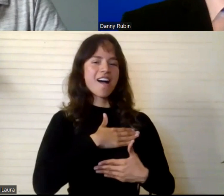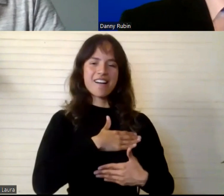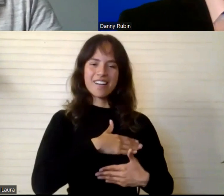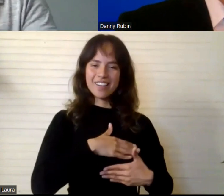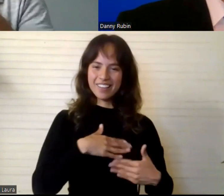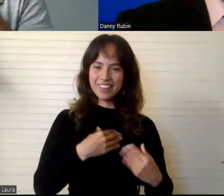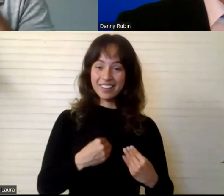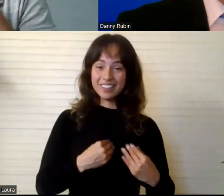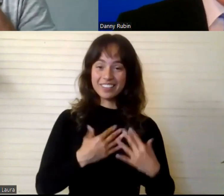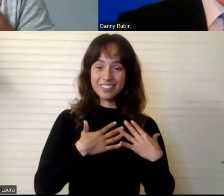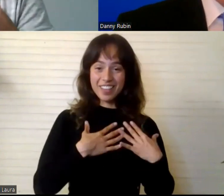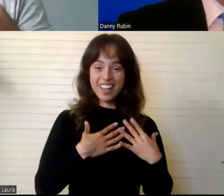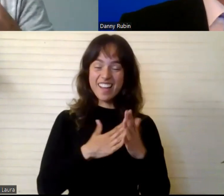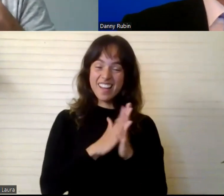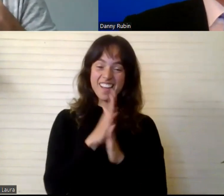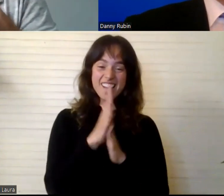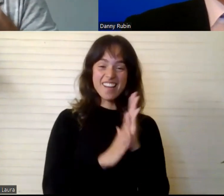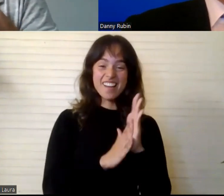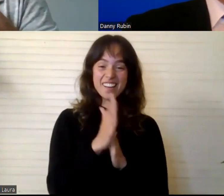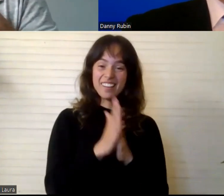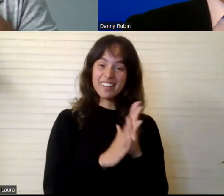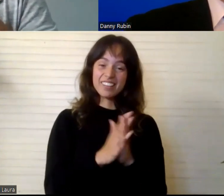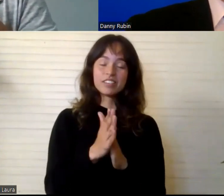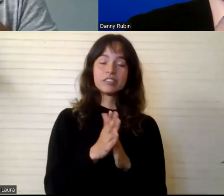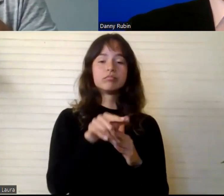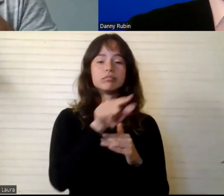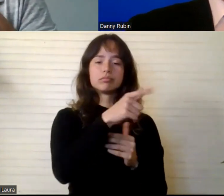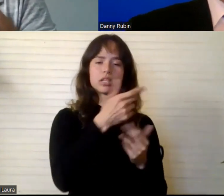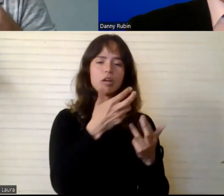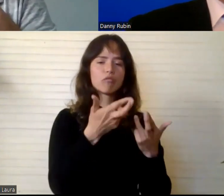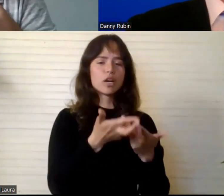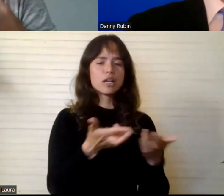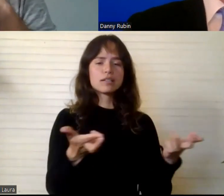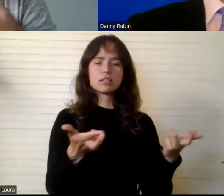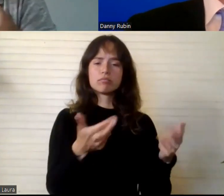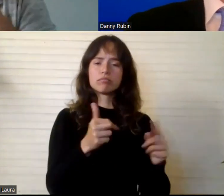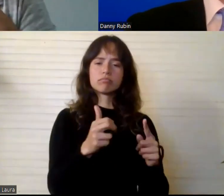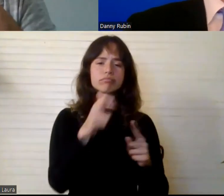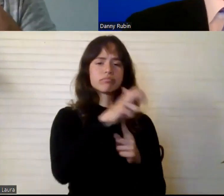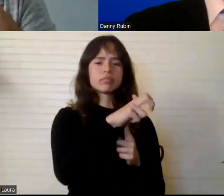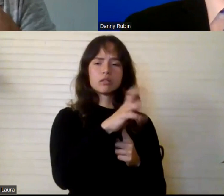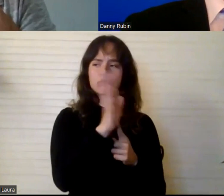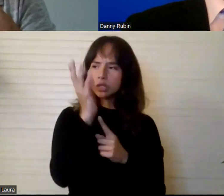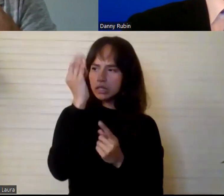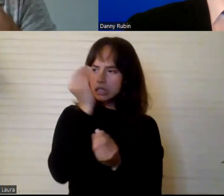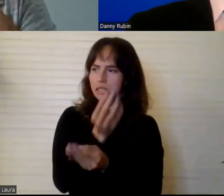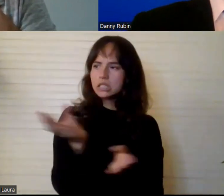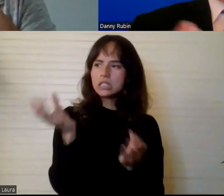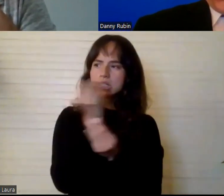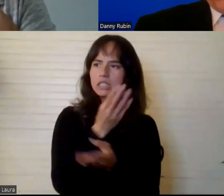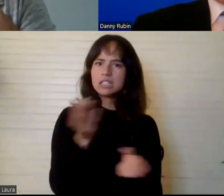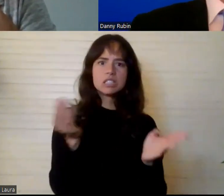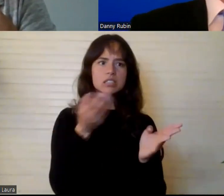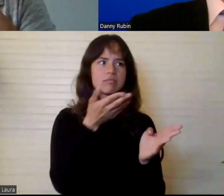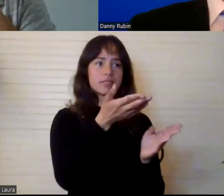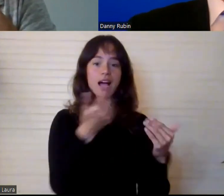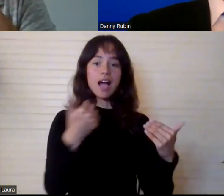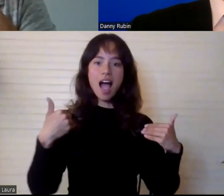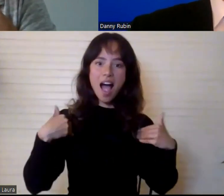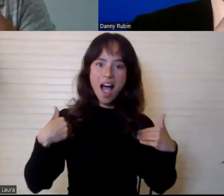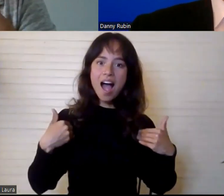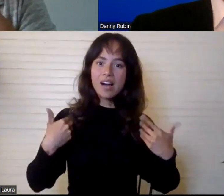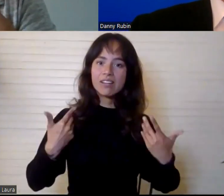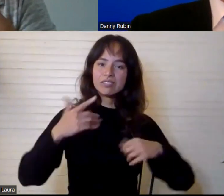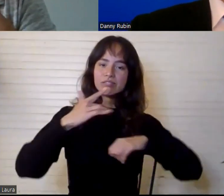Because it's a newer resource from our team, and we want to continue to make sure people know that it's out there as an extension of these webinars. So there's your